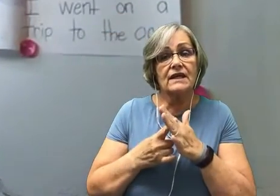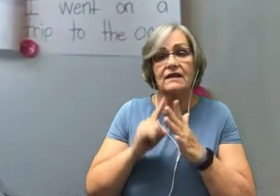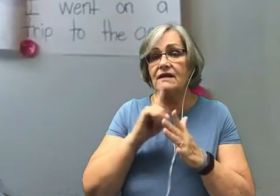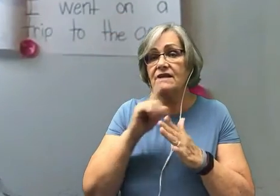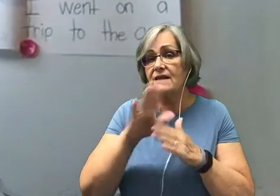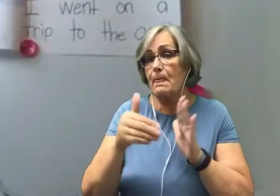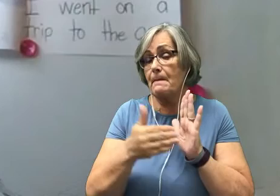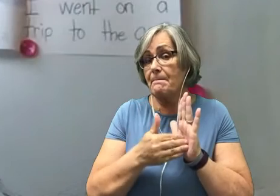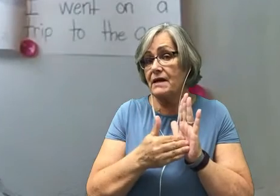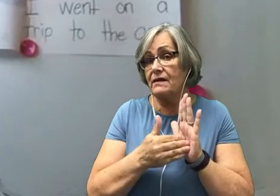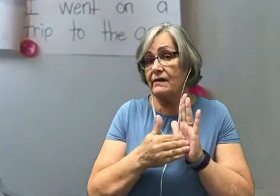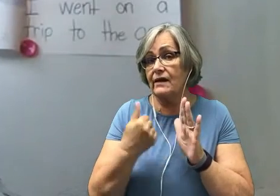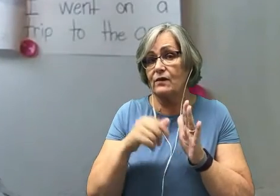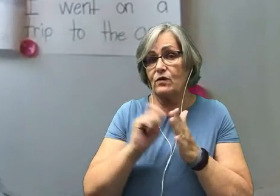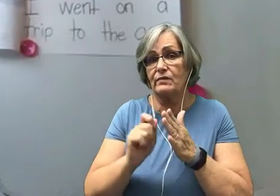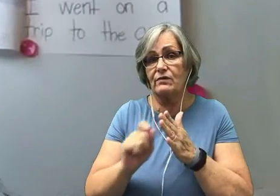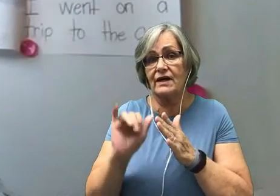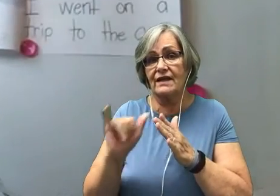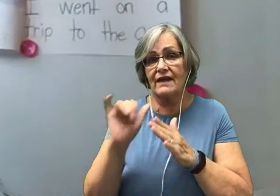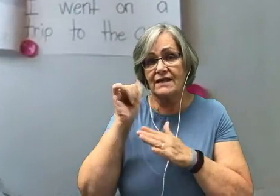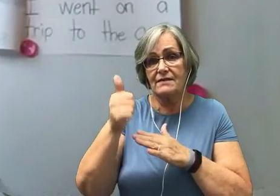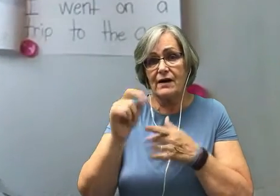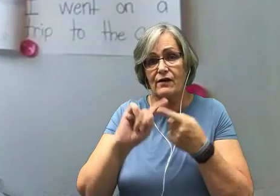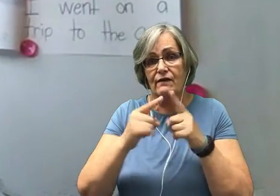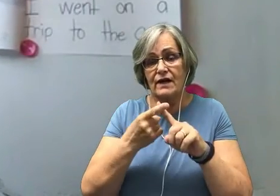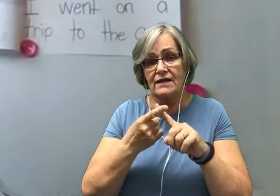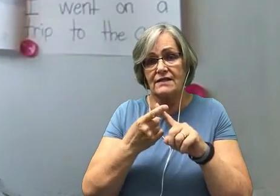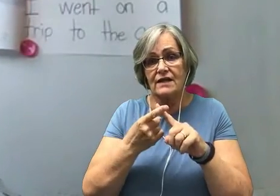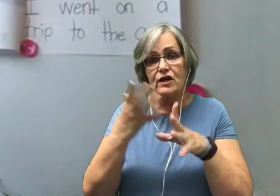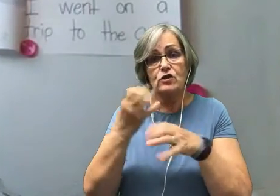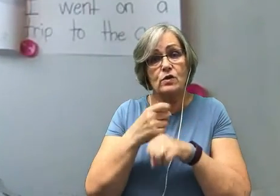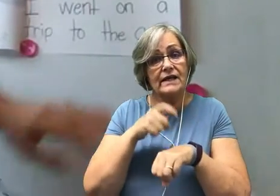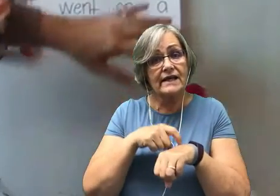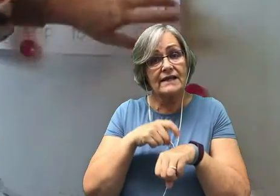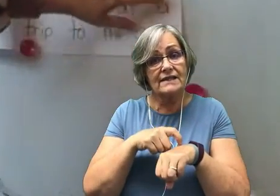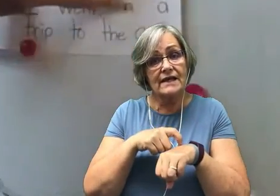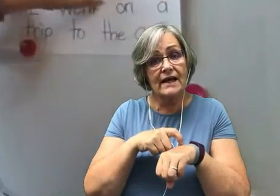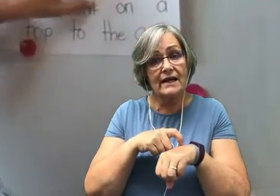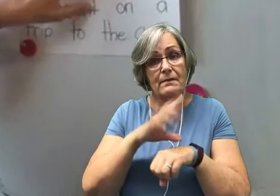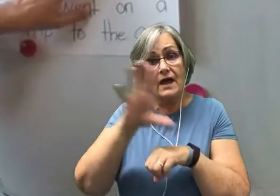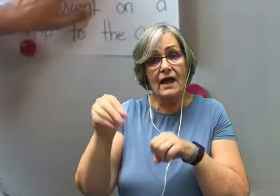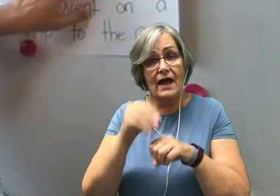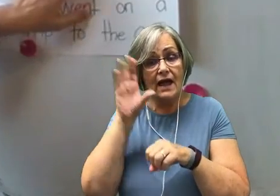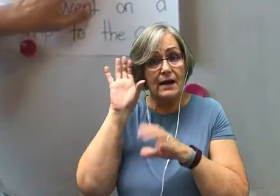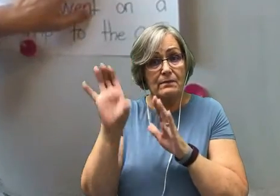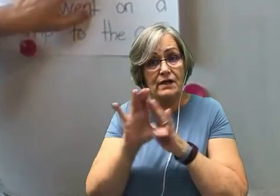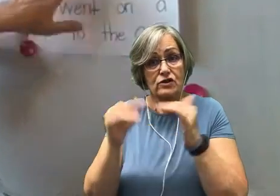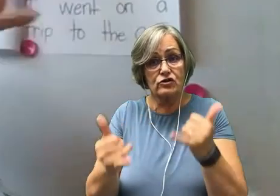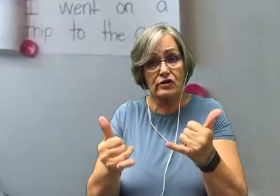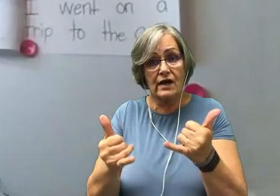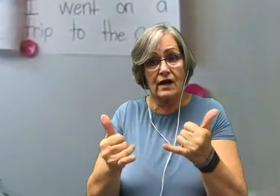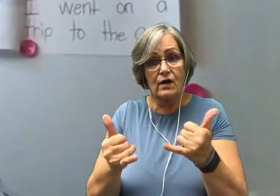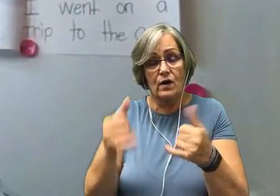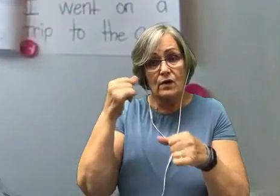the beginning comes the middle. That's what we'll be writing tomorrow, friends. So take your time, add a pretty picture to your